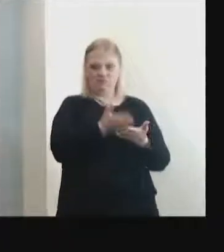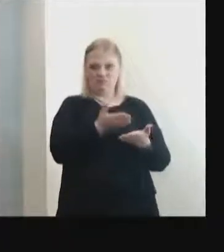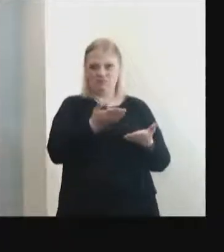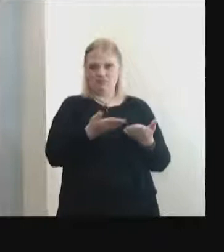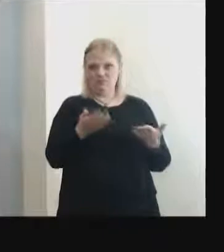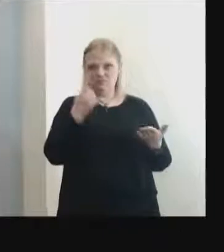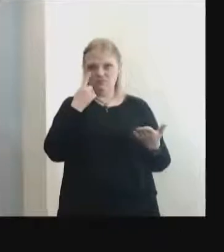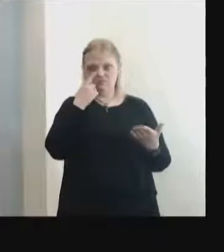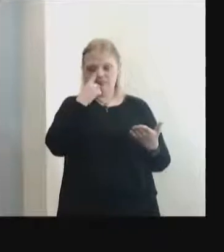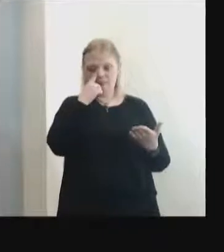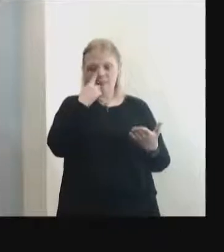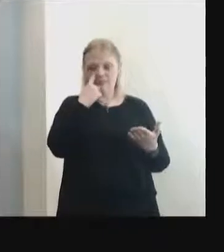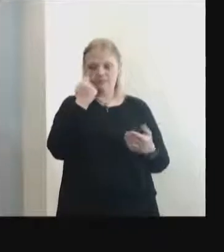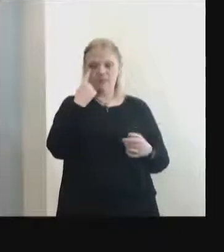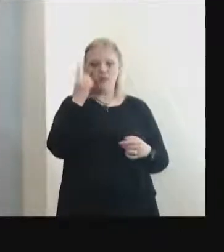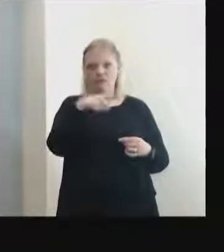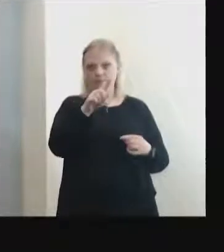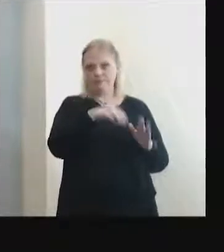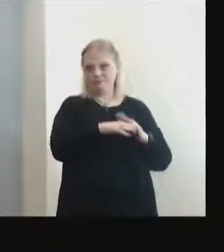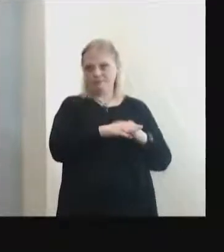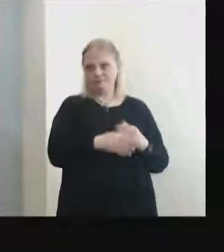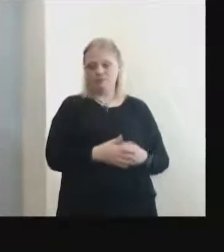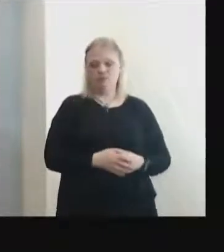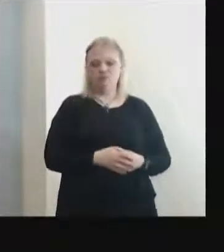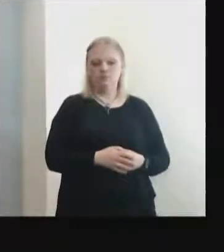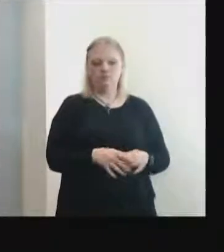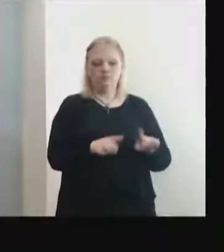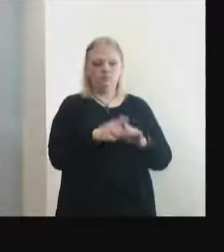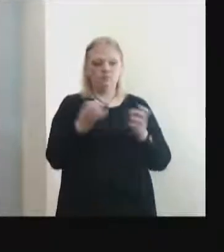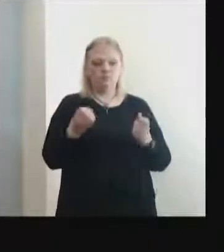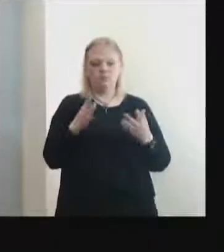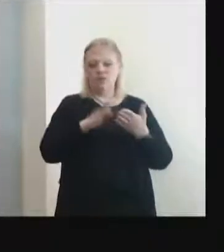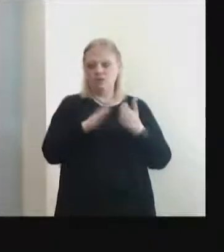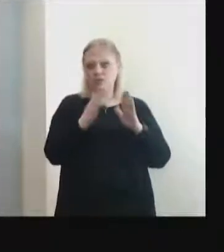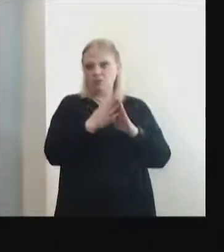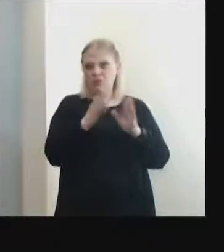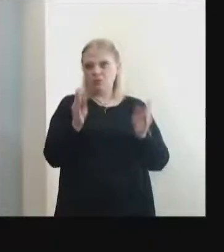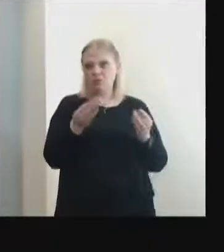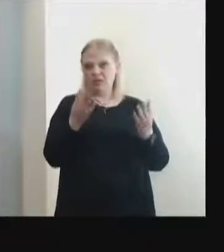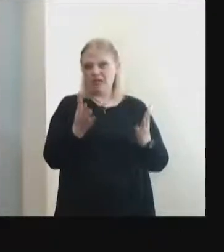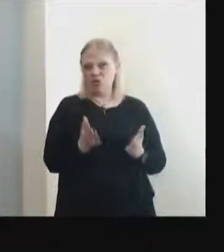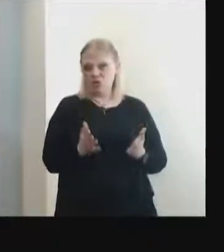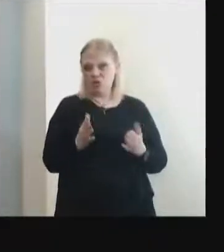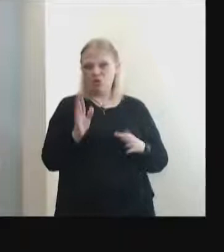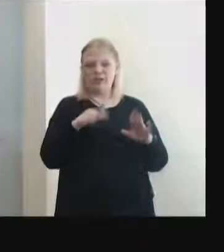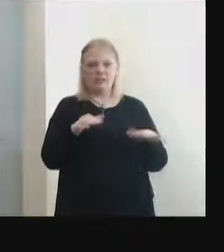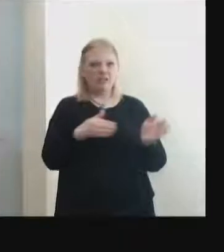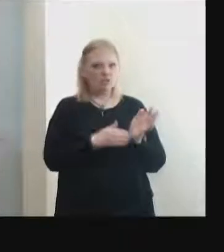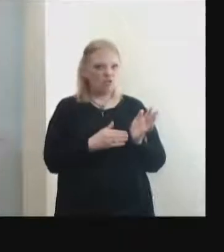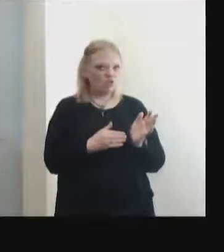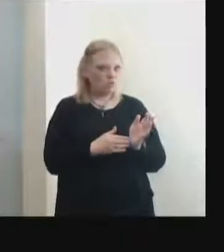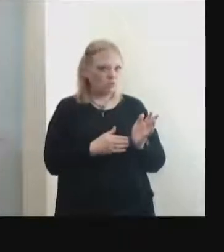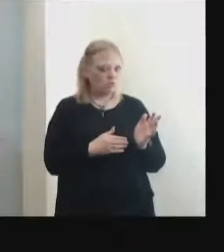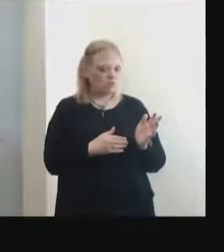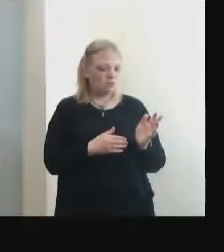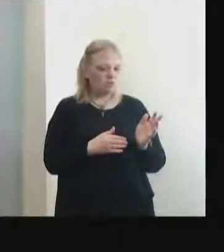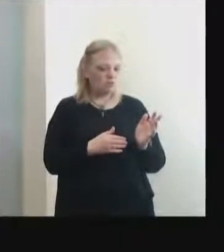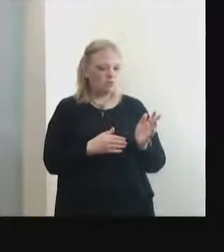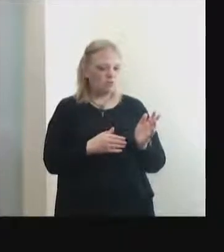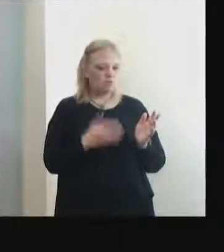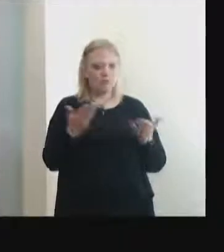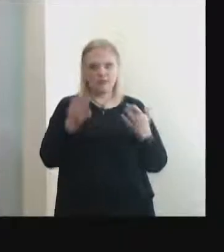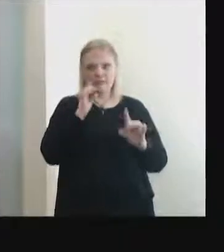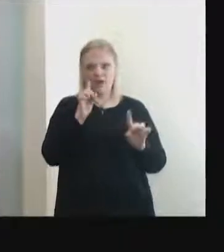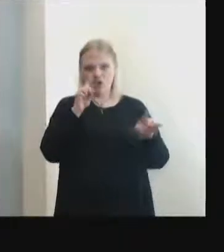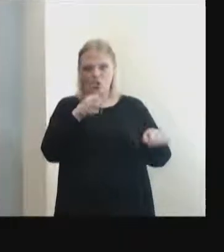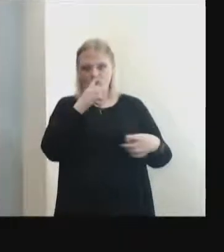able to access. Also, many community providers, like the pediatricians, where they would go to